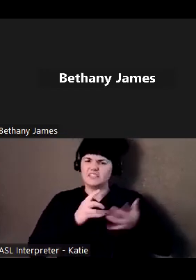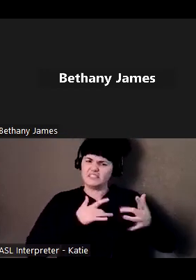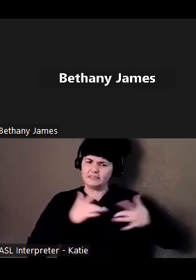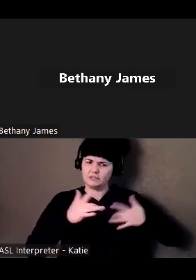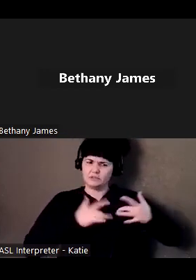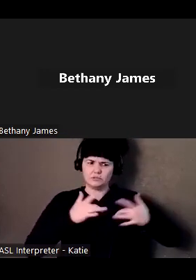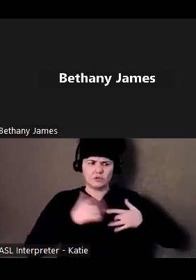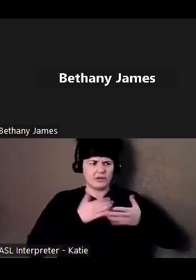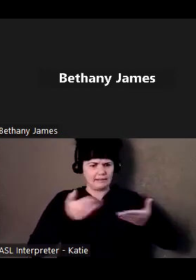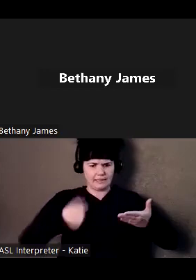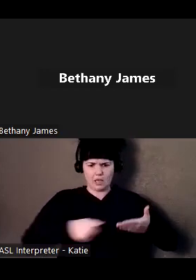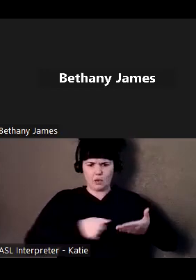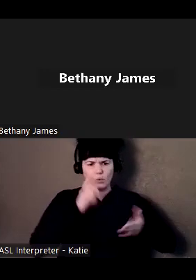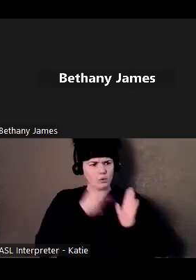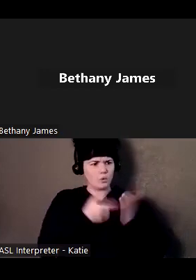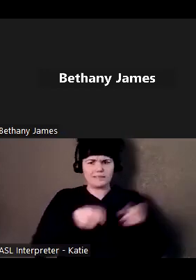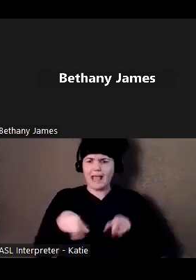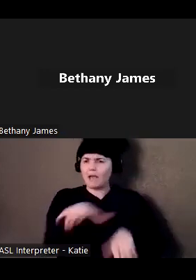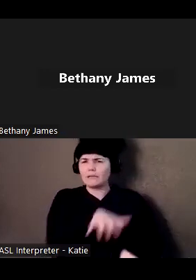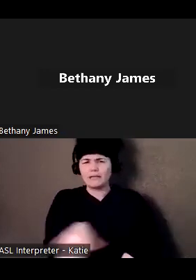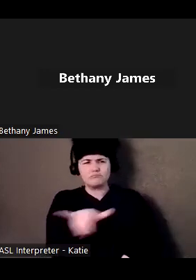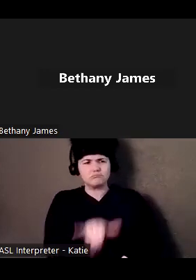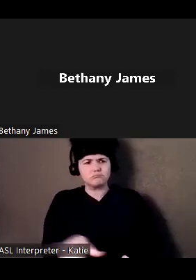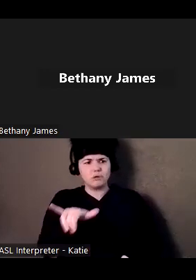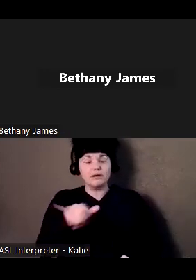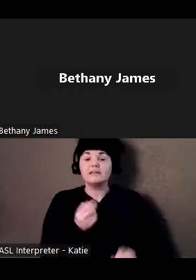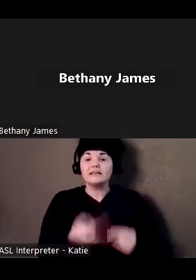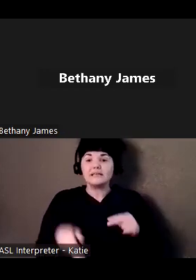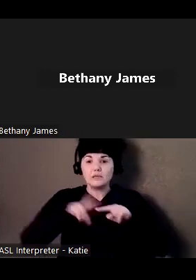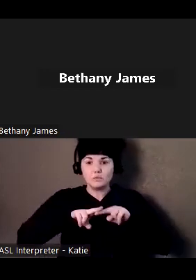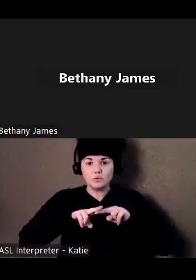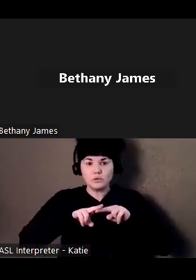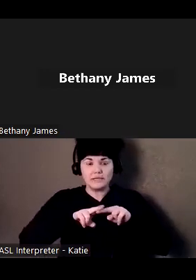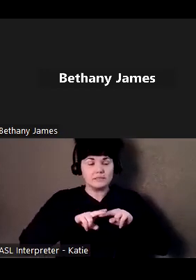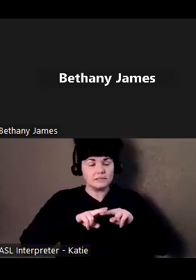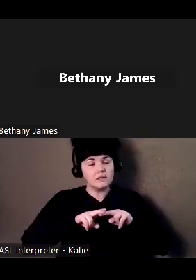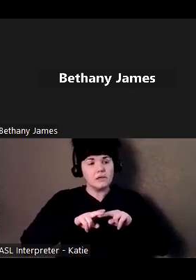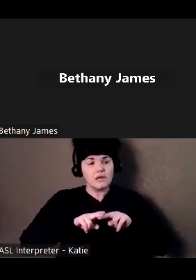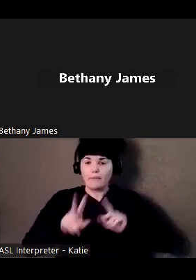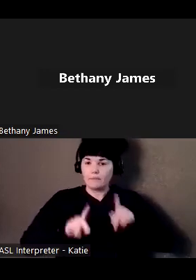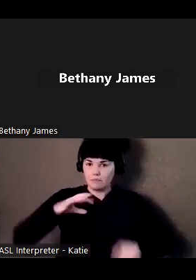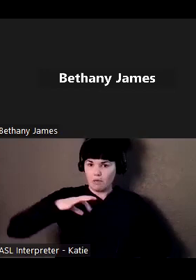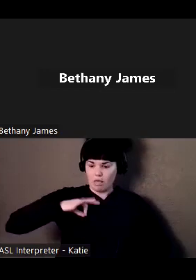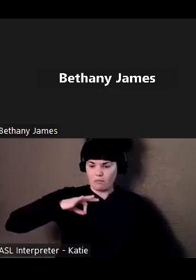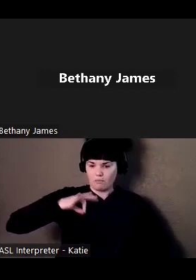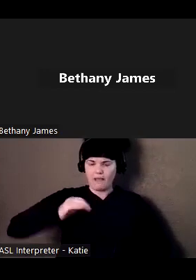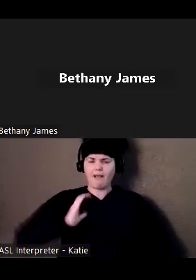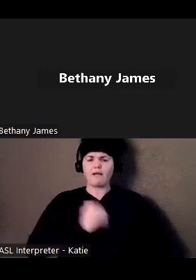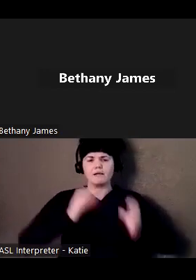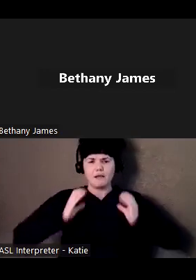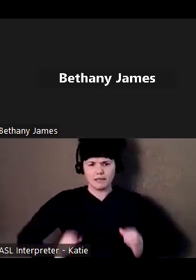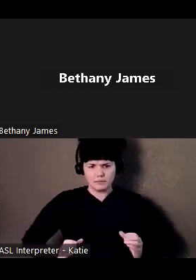of at least what seems to be an uptick in applicants and customers who